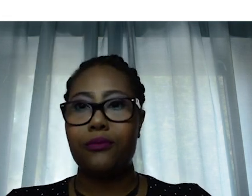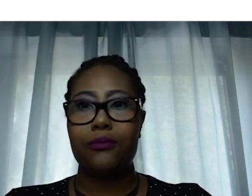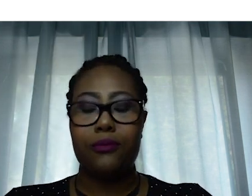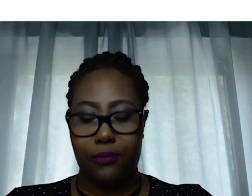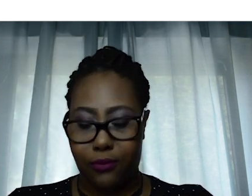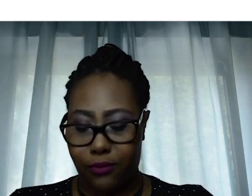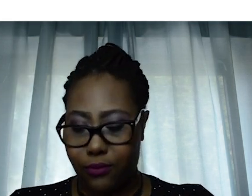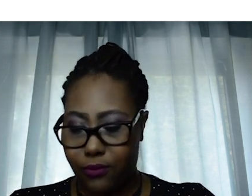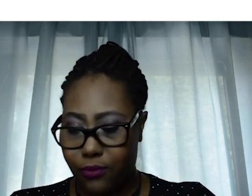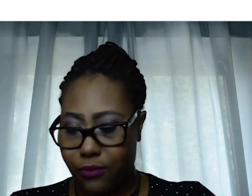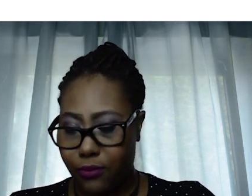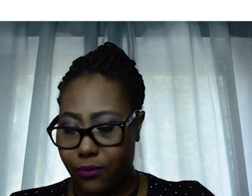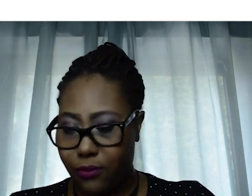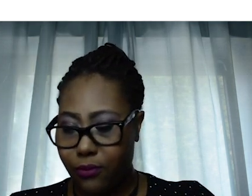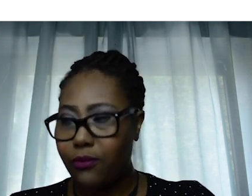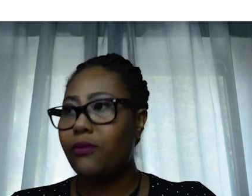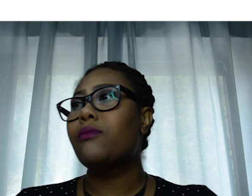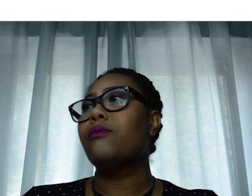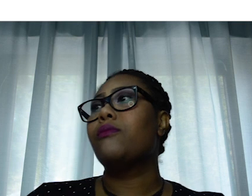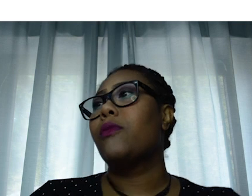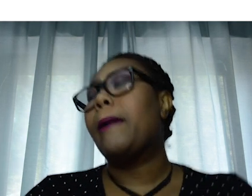is proudly sponsored by Boeing.